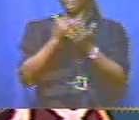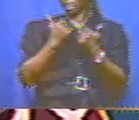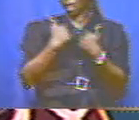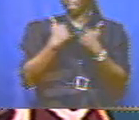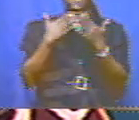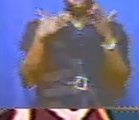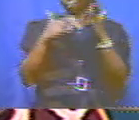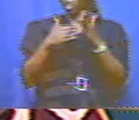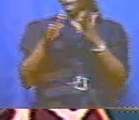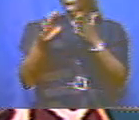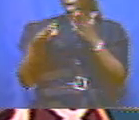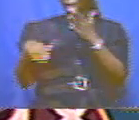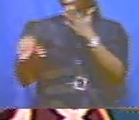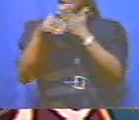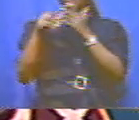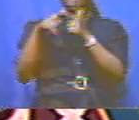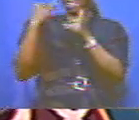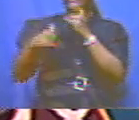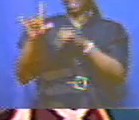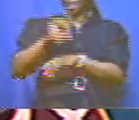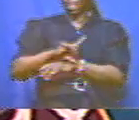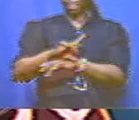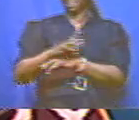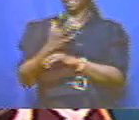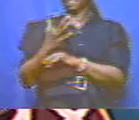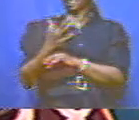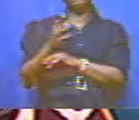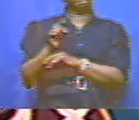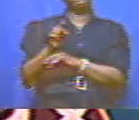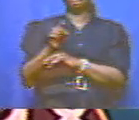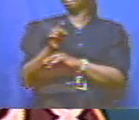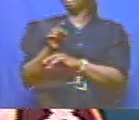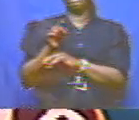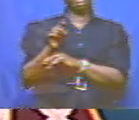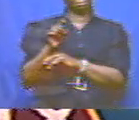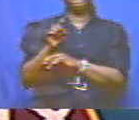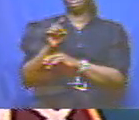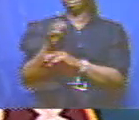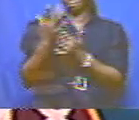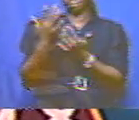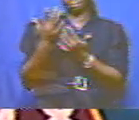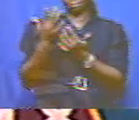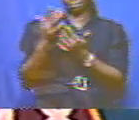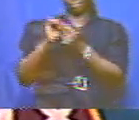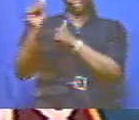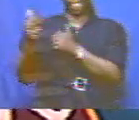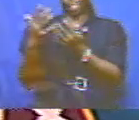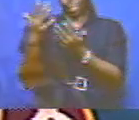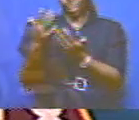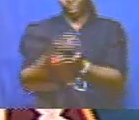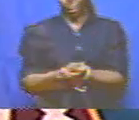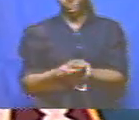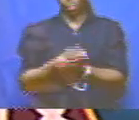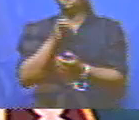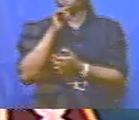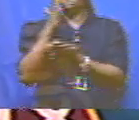a sanction attached to the deadline is far-fetched. So that is a far-fetched idea? Yes. Okay, and now,